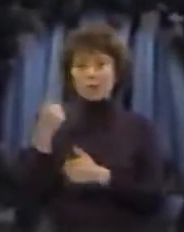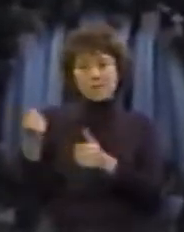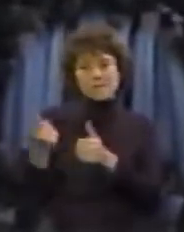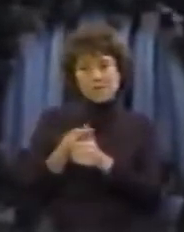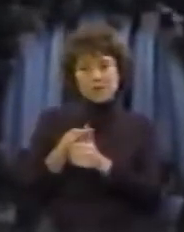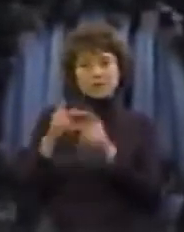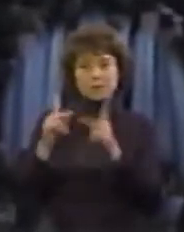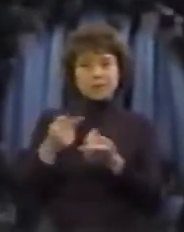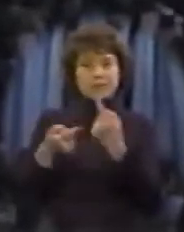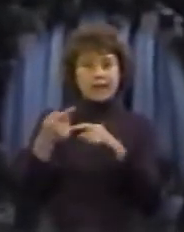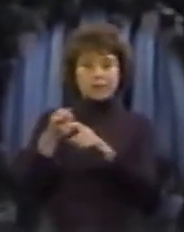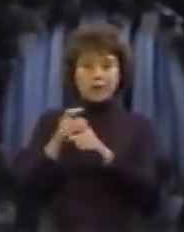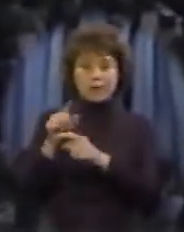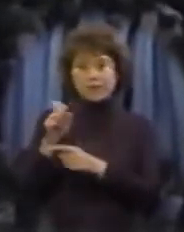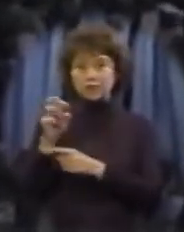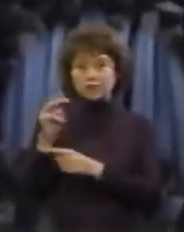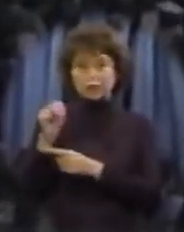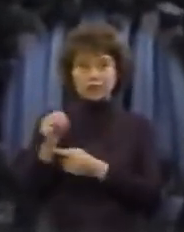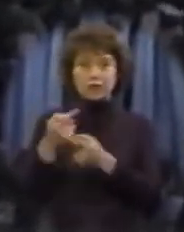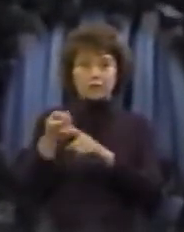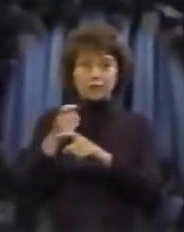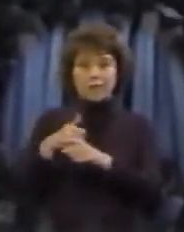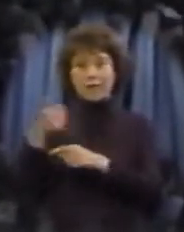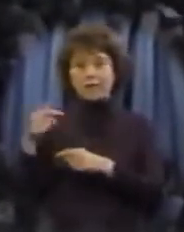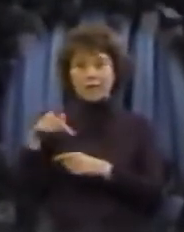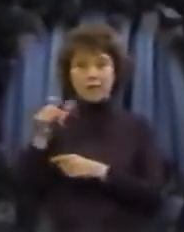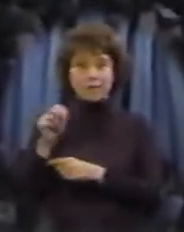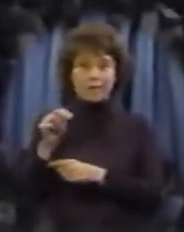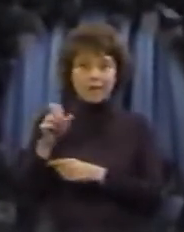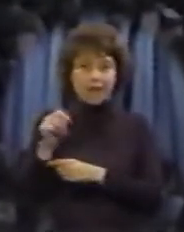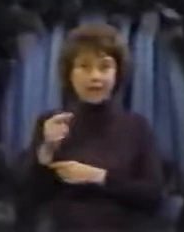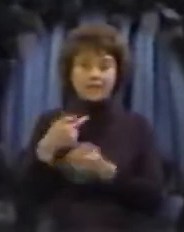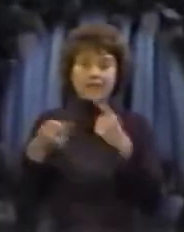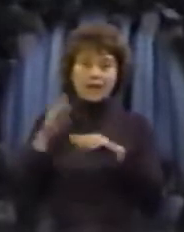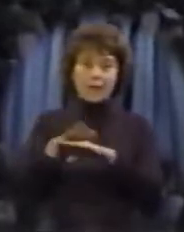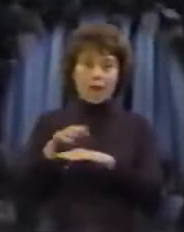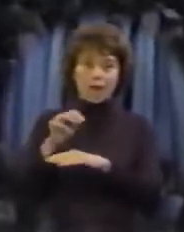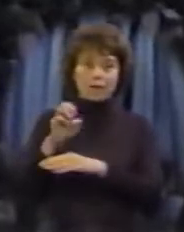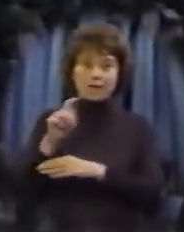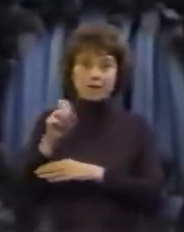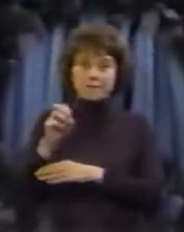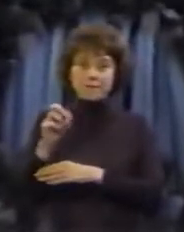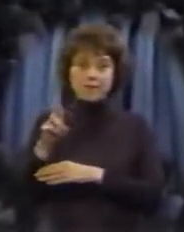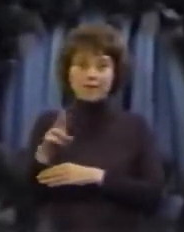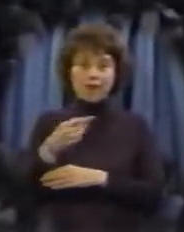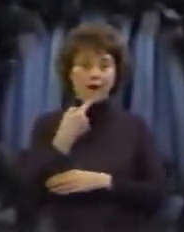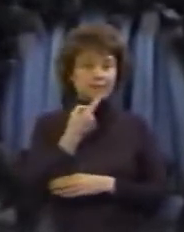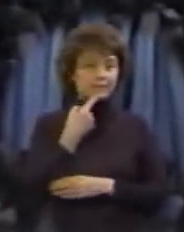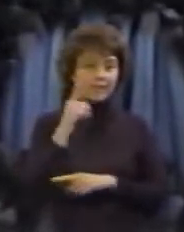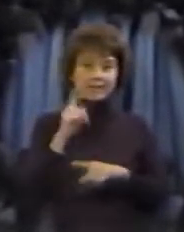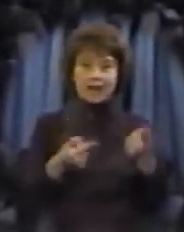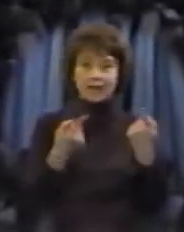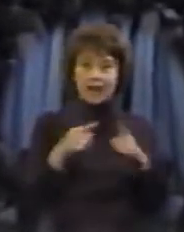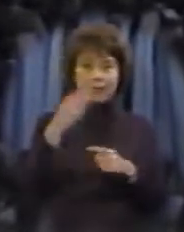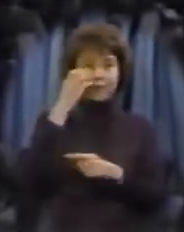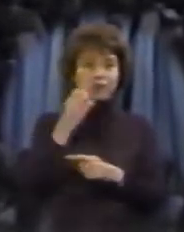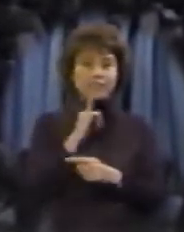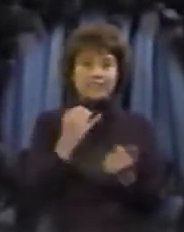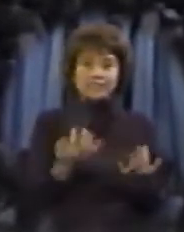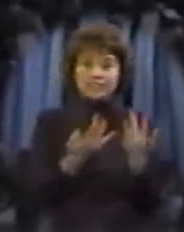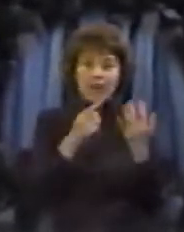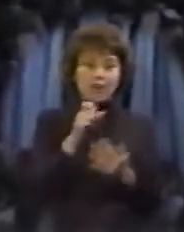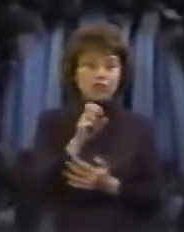matter. And he came, the first germ came on a meteor. I said, honey, don't you know a meteor is a blazing ball of fire? How would a germ